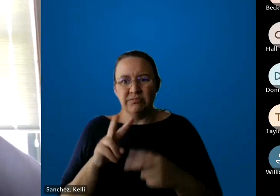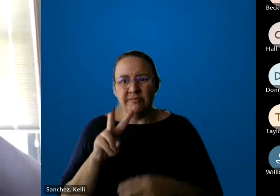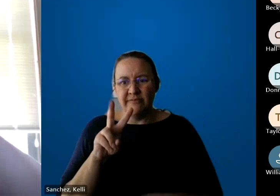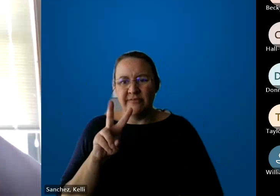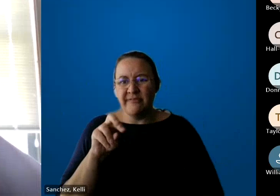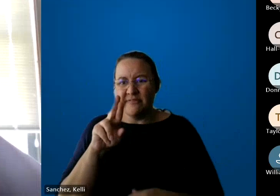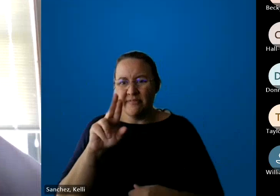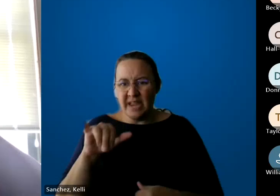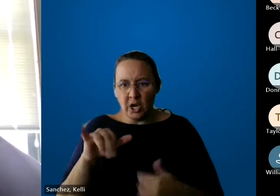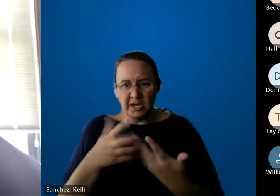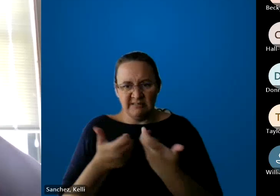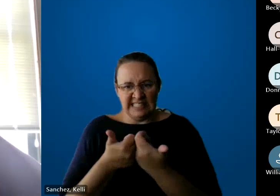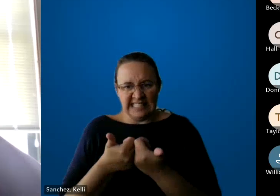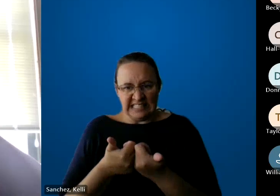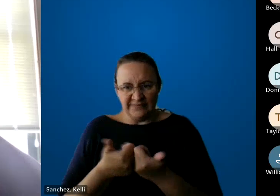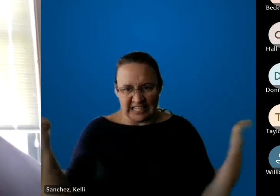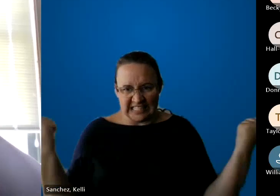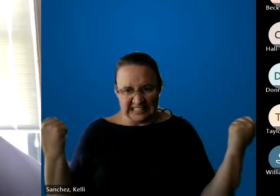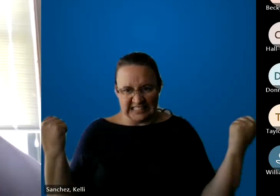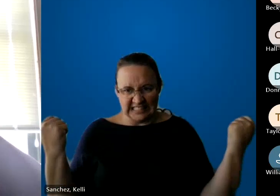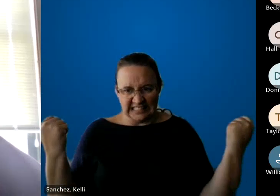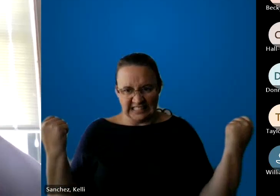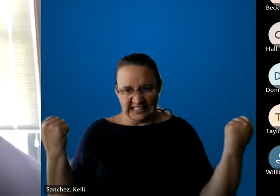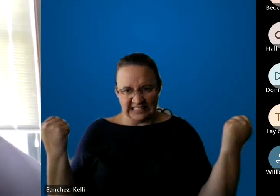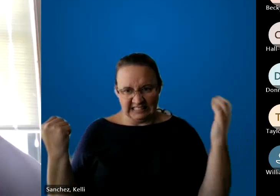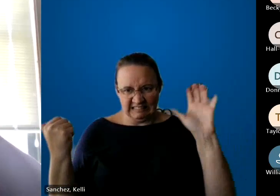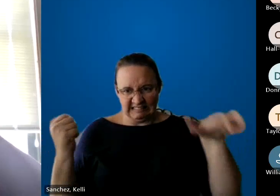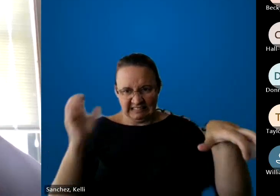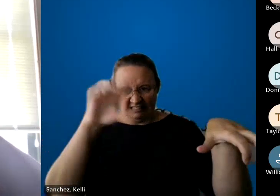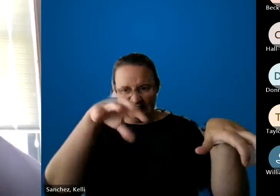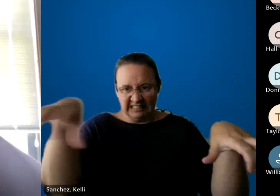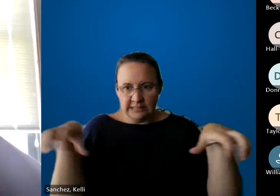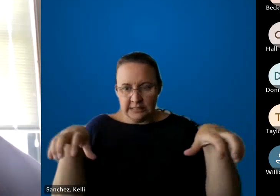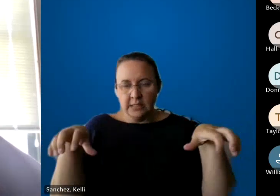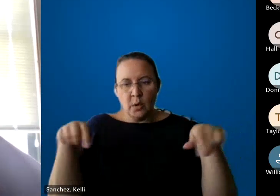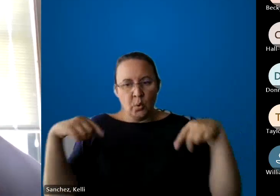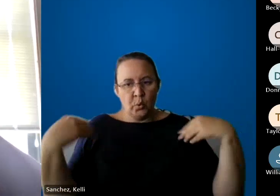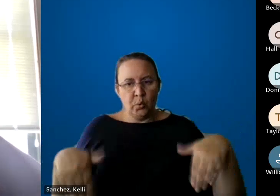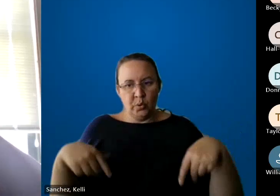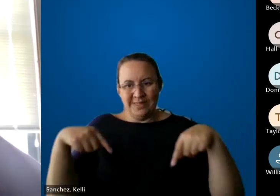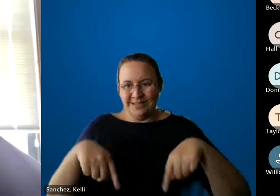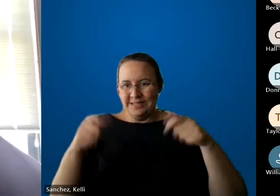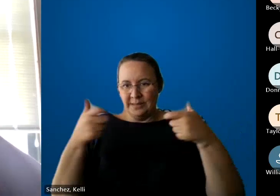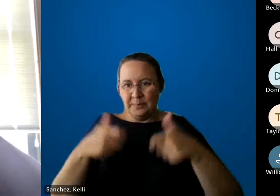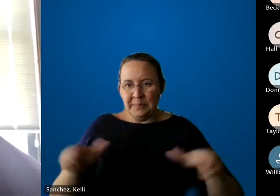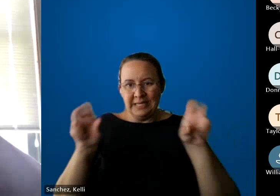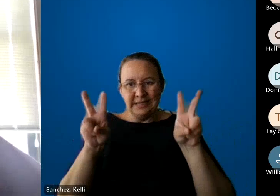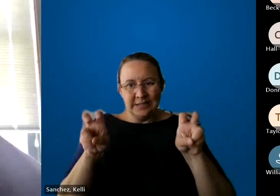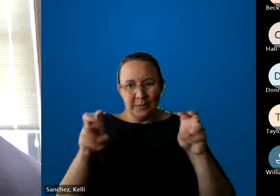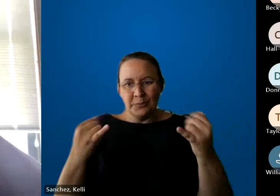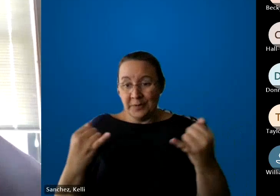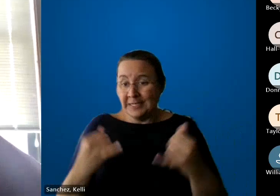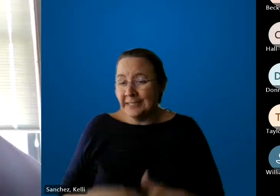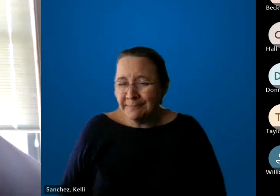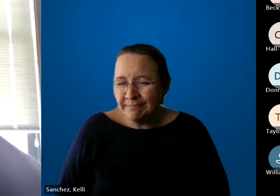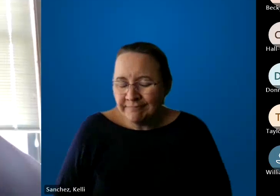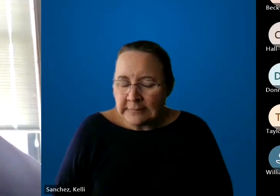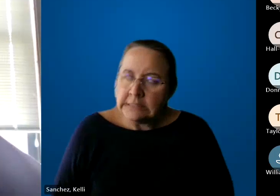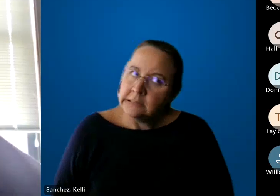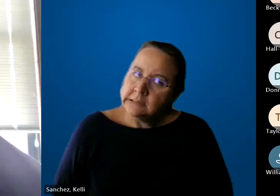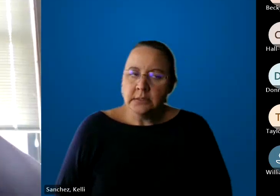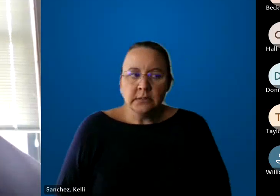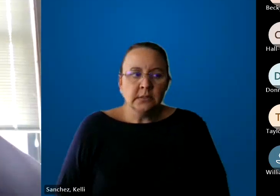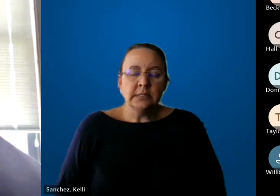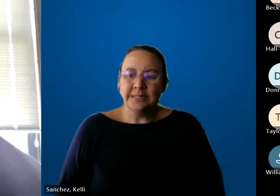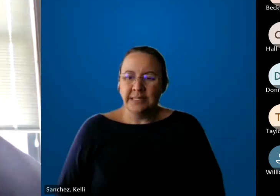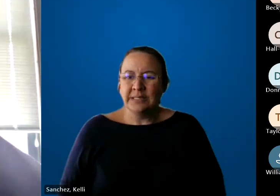in particular is a bit of a divisive button topic right now. Um, and so it